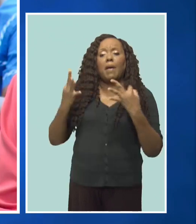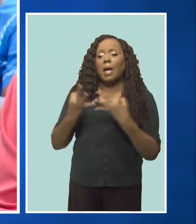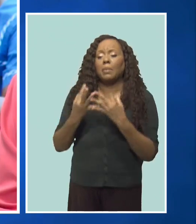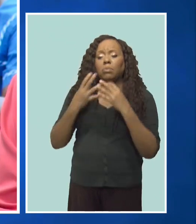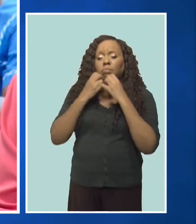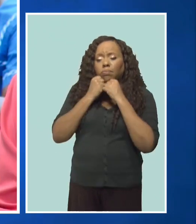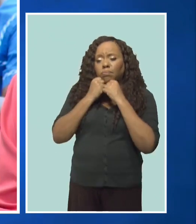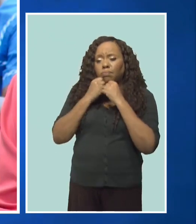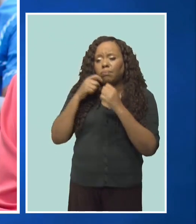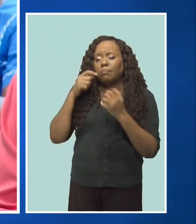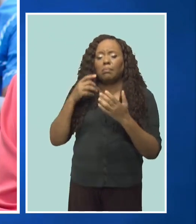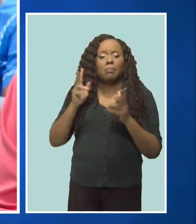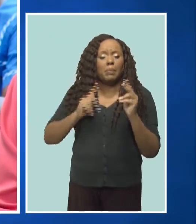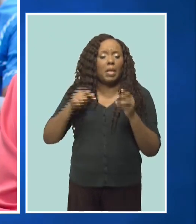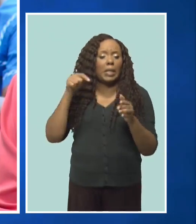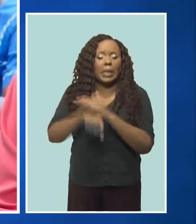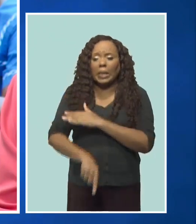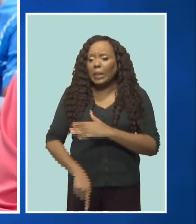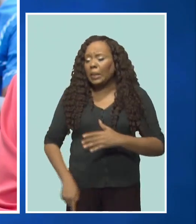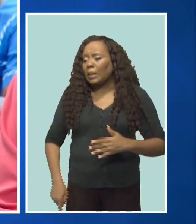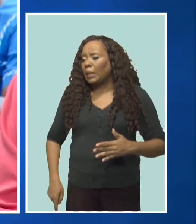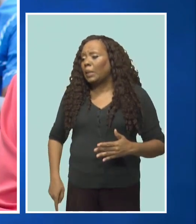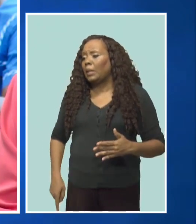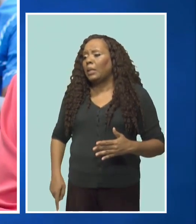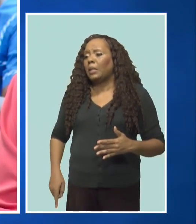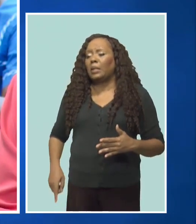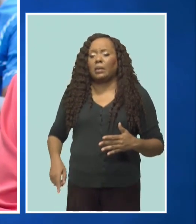and it's not easy then to pick up and come to school